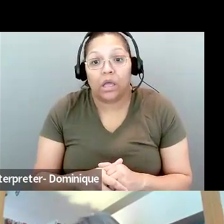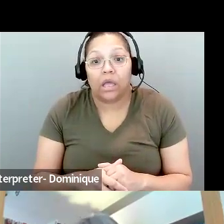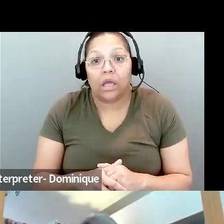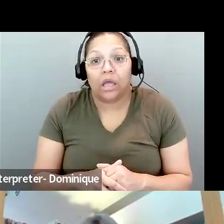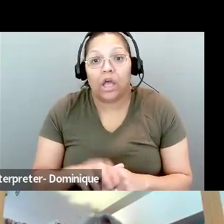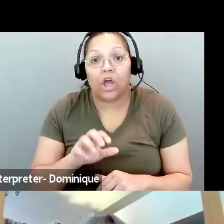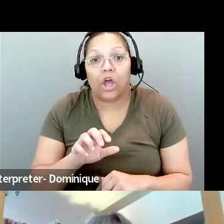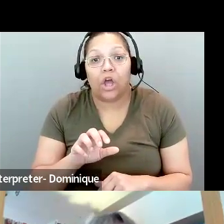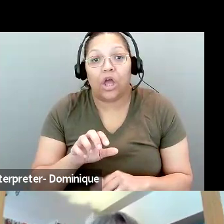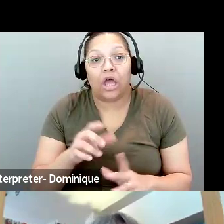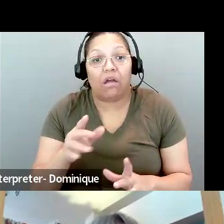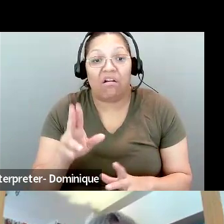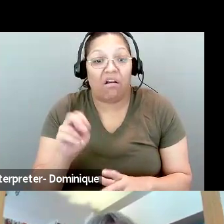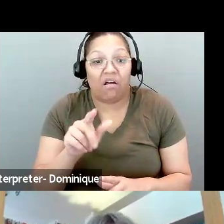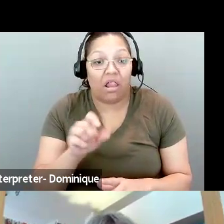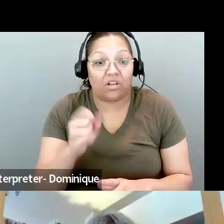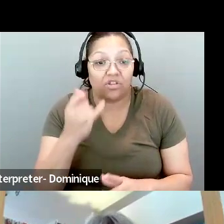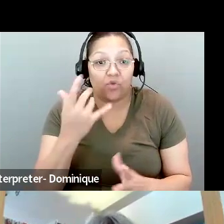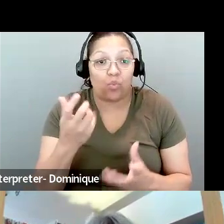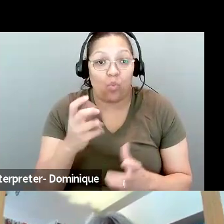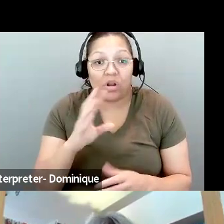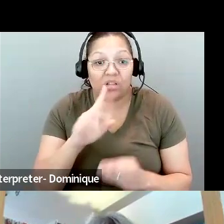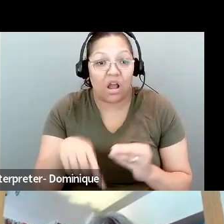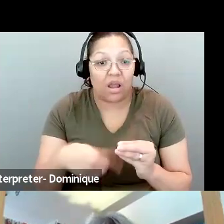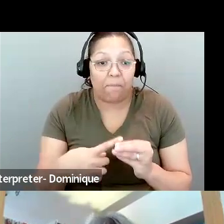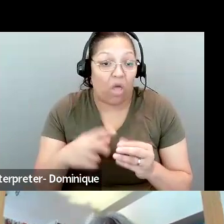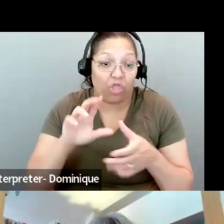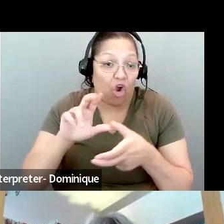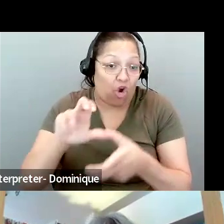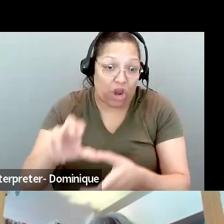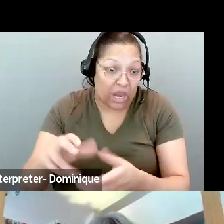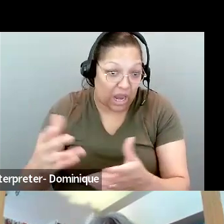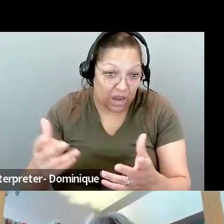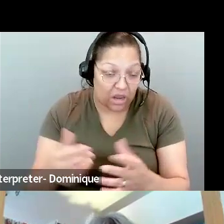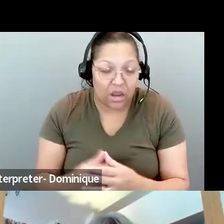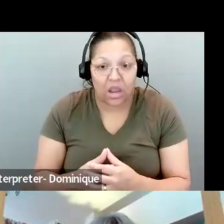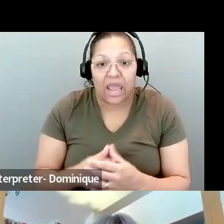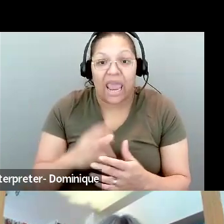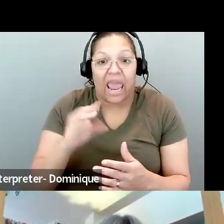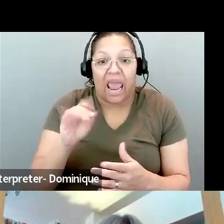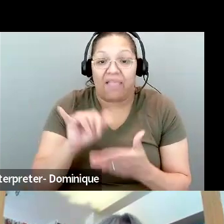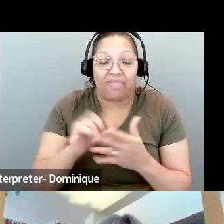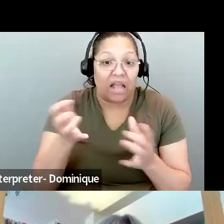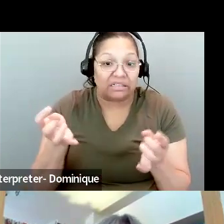besides anybody that wants to talk about anything about the hurricane and the devastation,